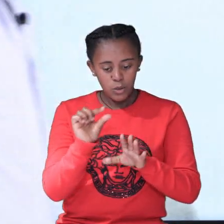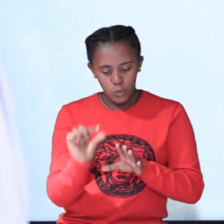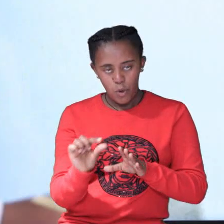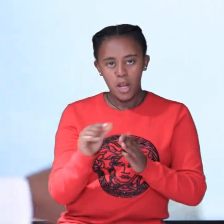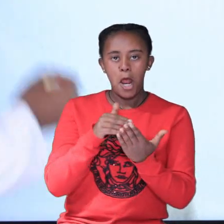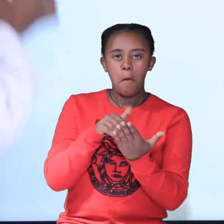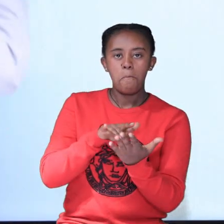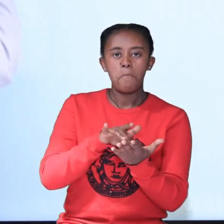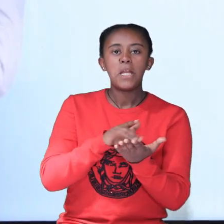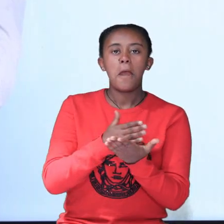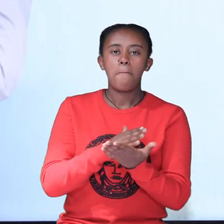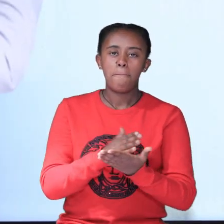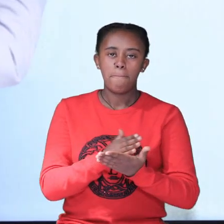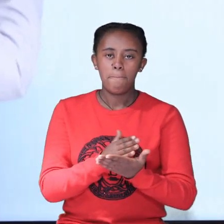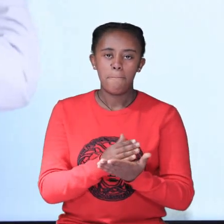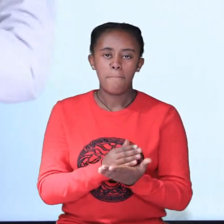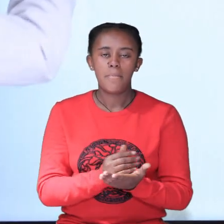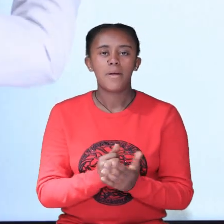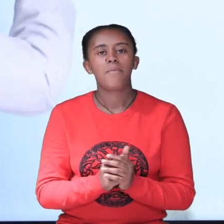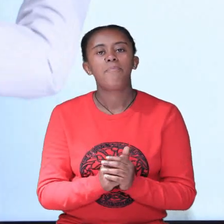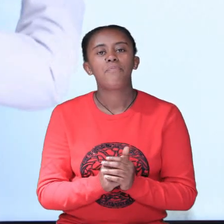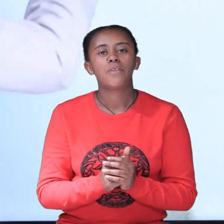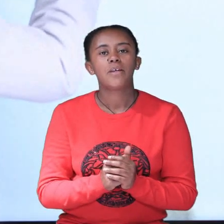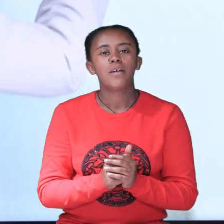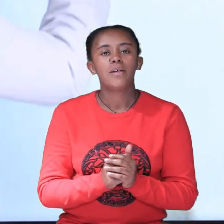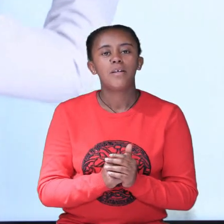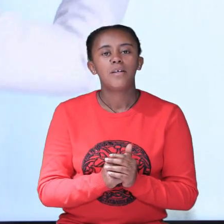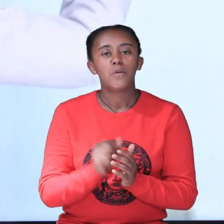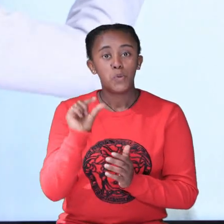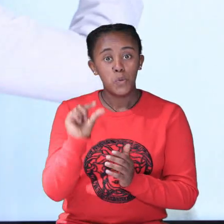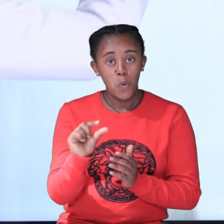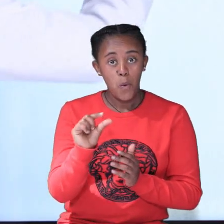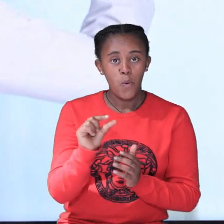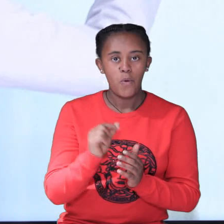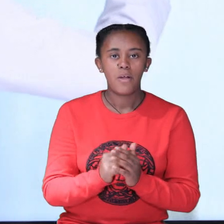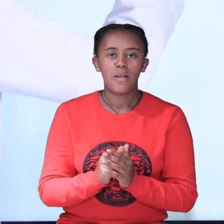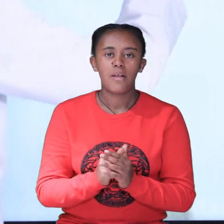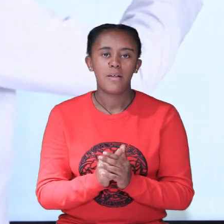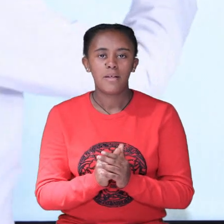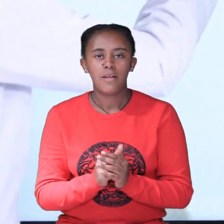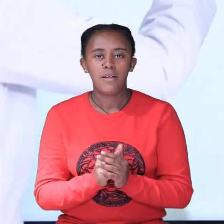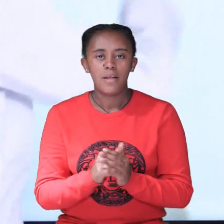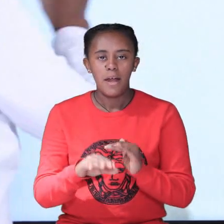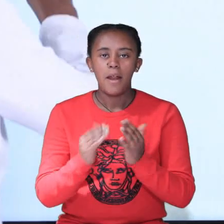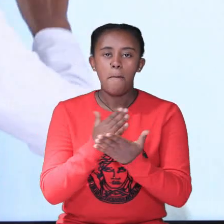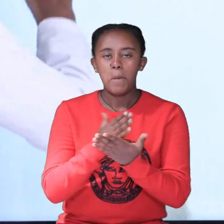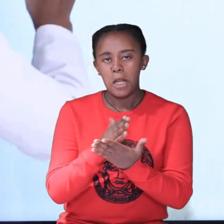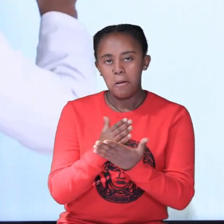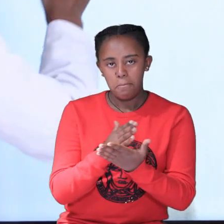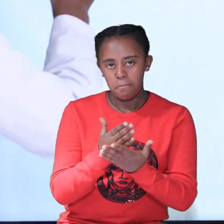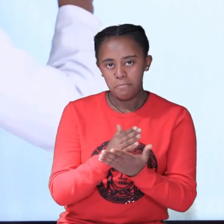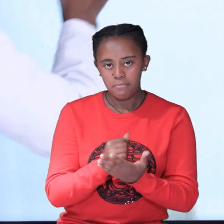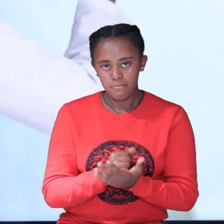medium, slow in a medium, slow in a medium,